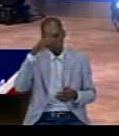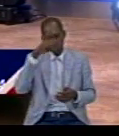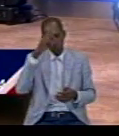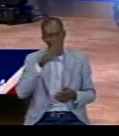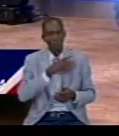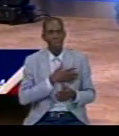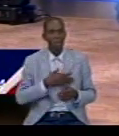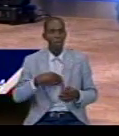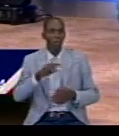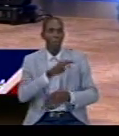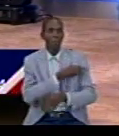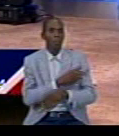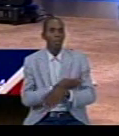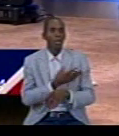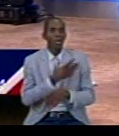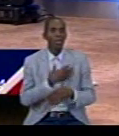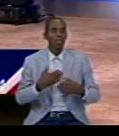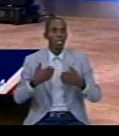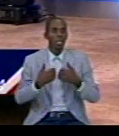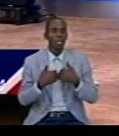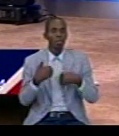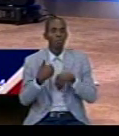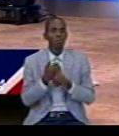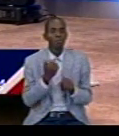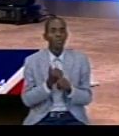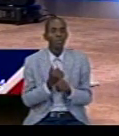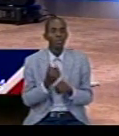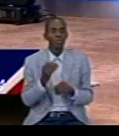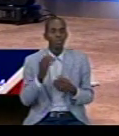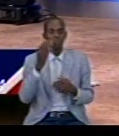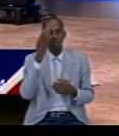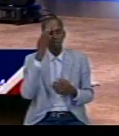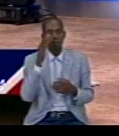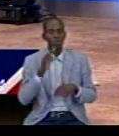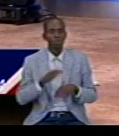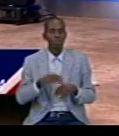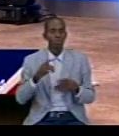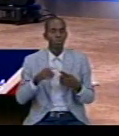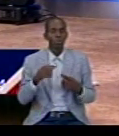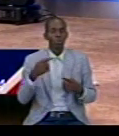and might, and has made known unto me